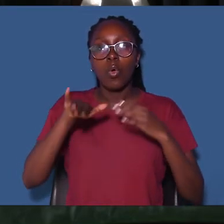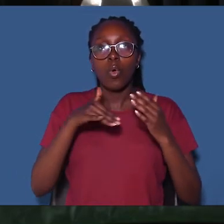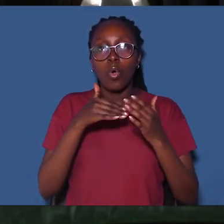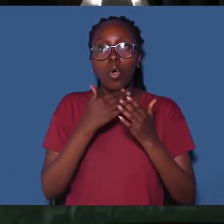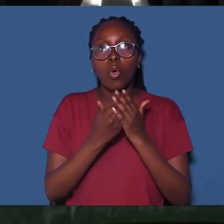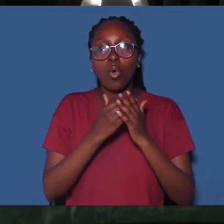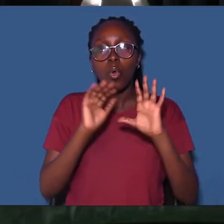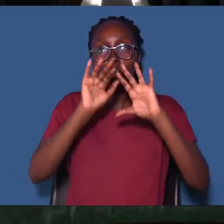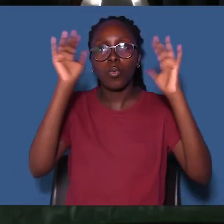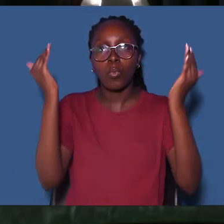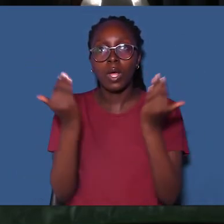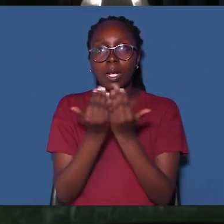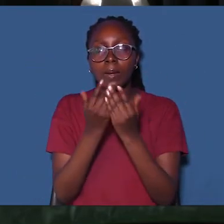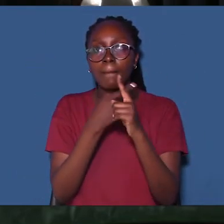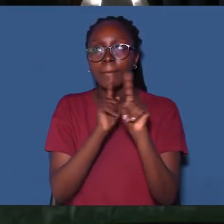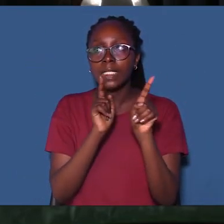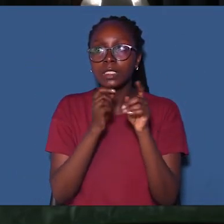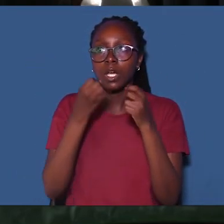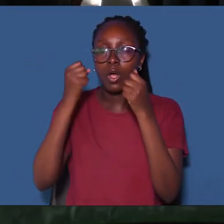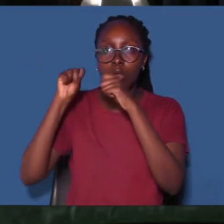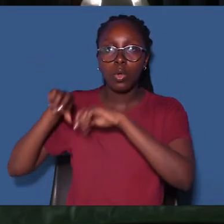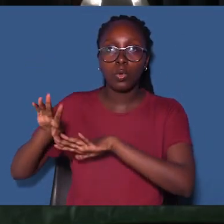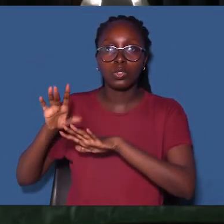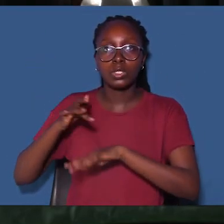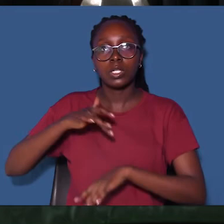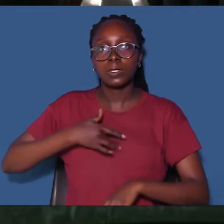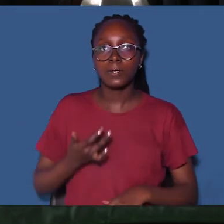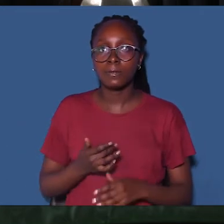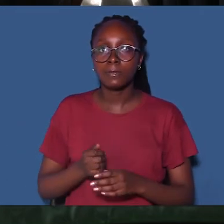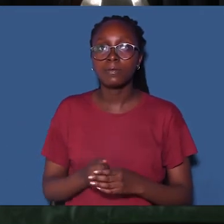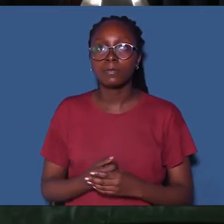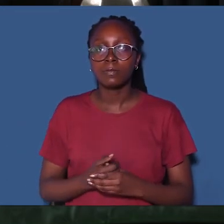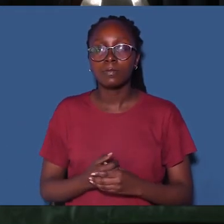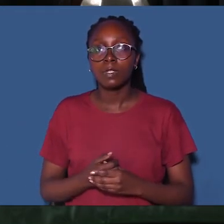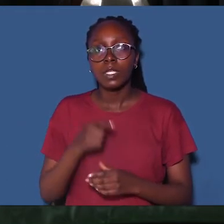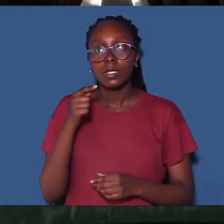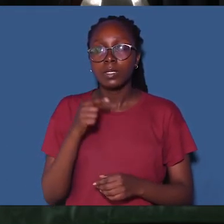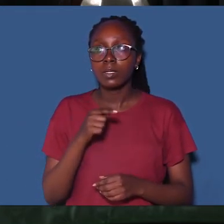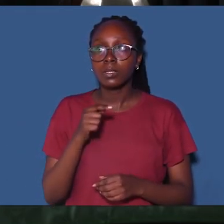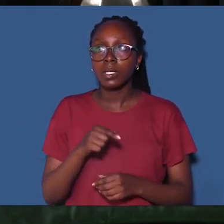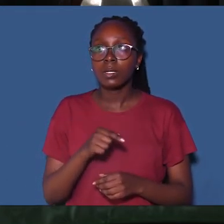or forfeit their very self? A consumer mentality